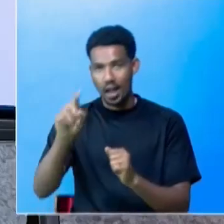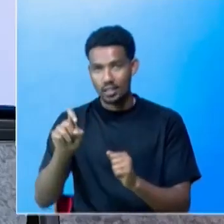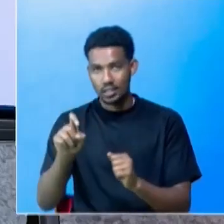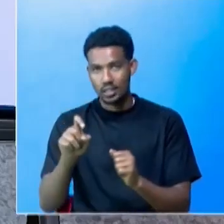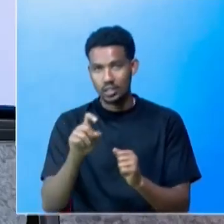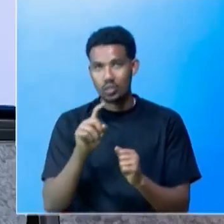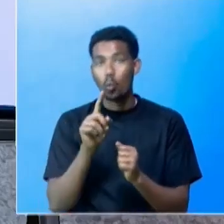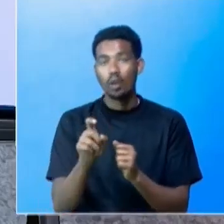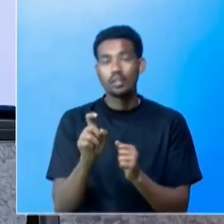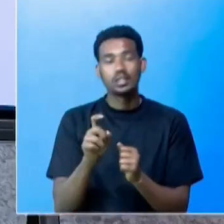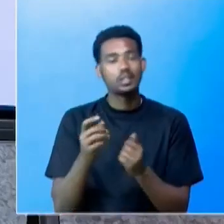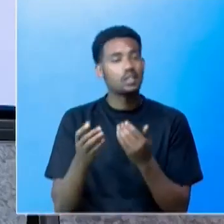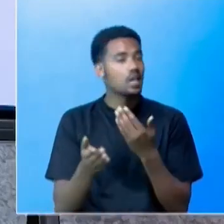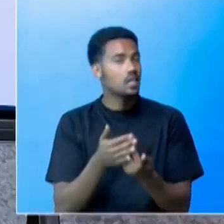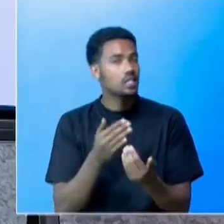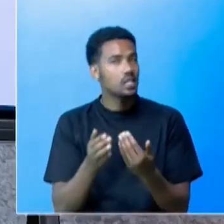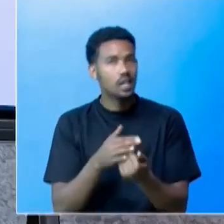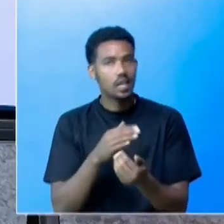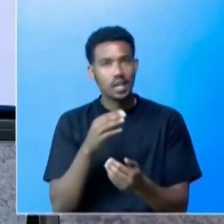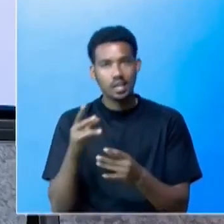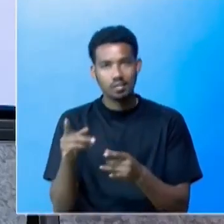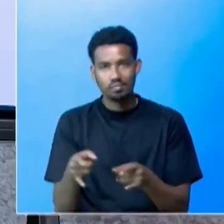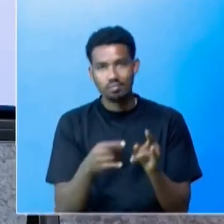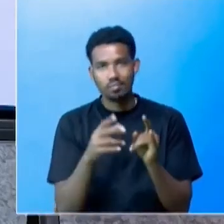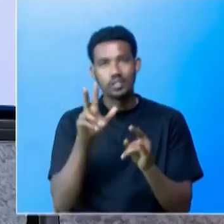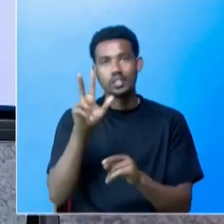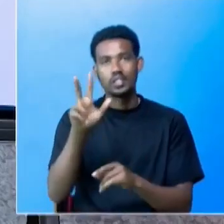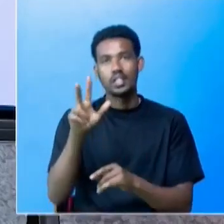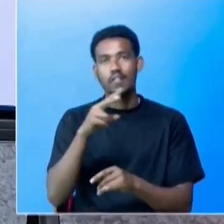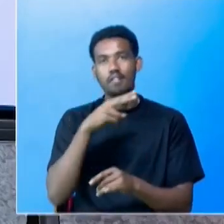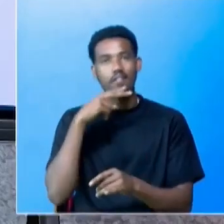easily by three verb to be